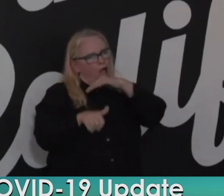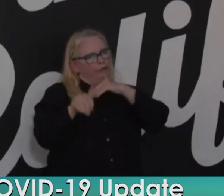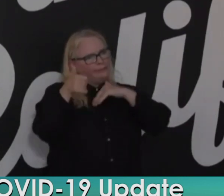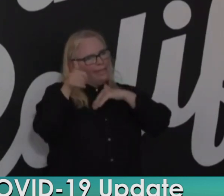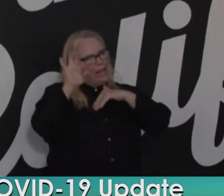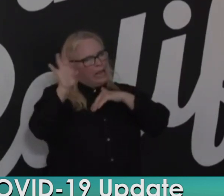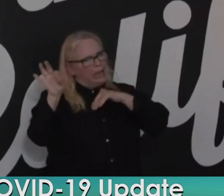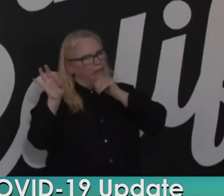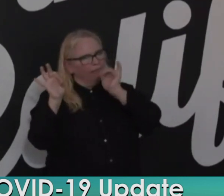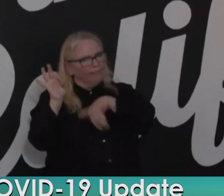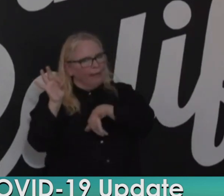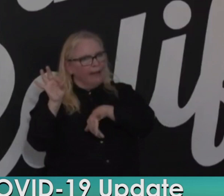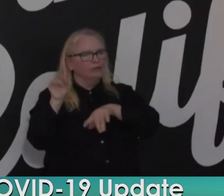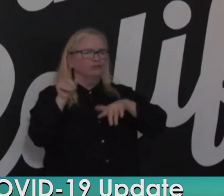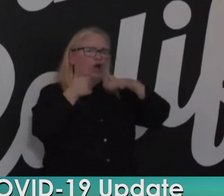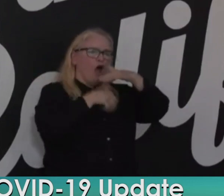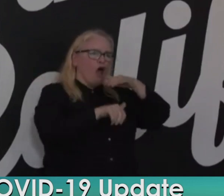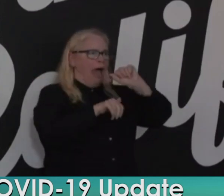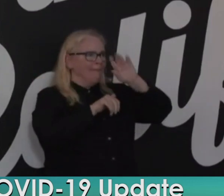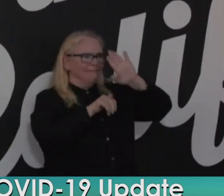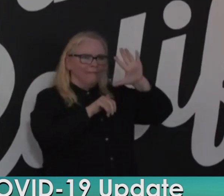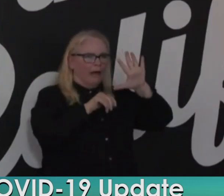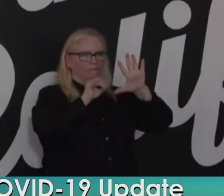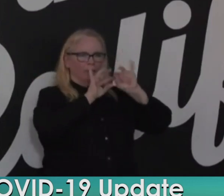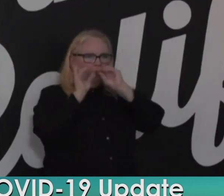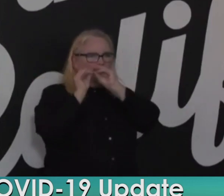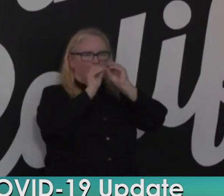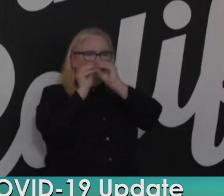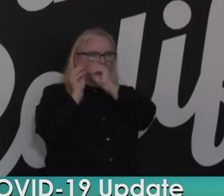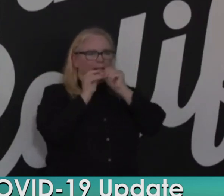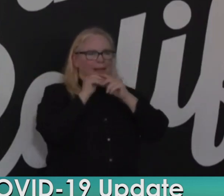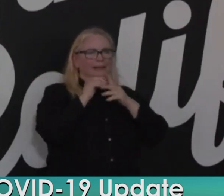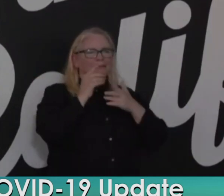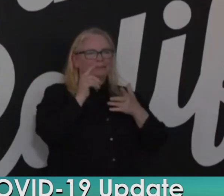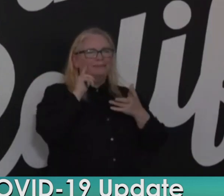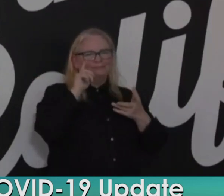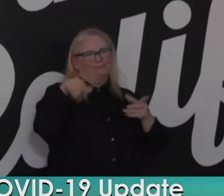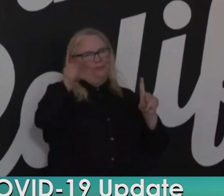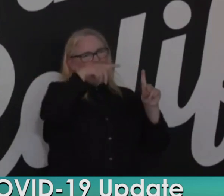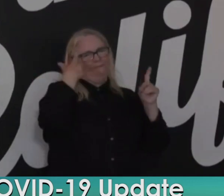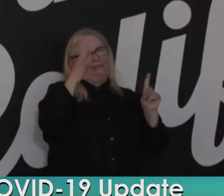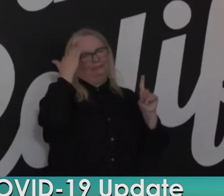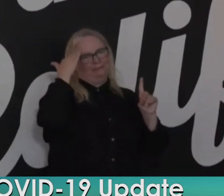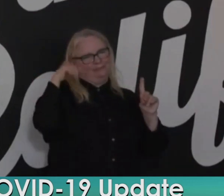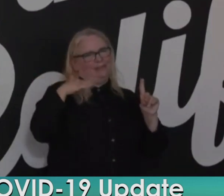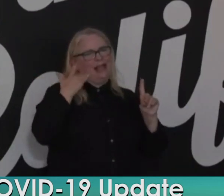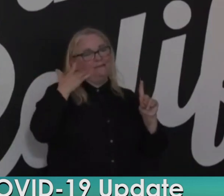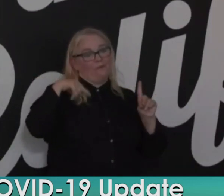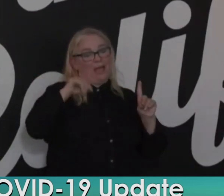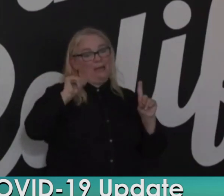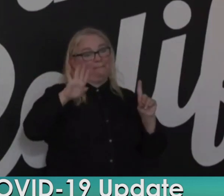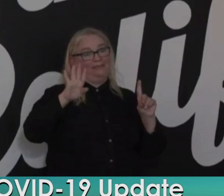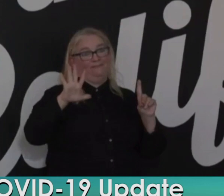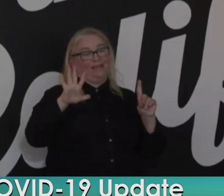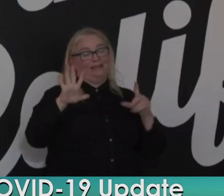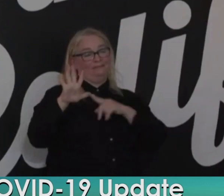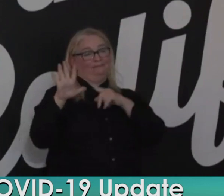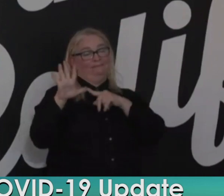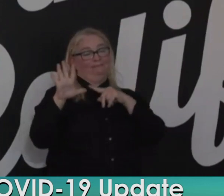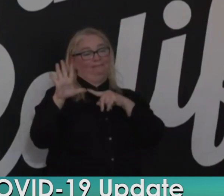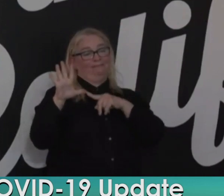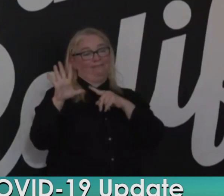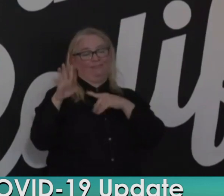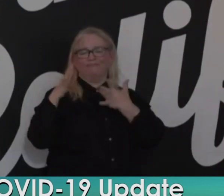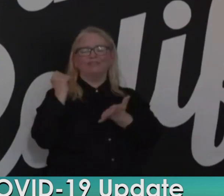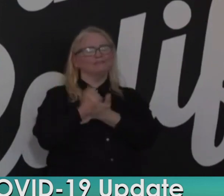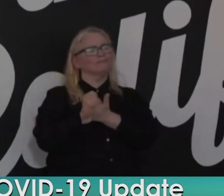vernacular, Assembly Bill 5 that people know well here in the state of California. Bill that is a full effect of law. It's a codification of a